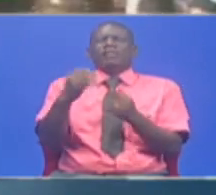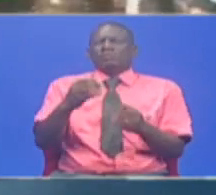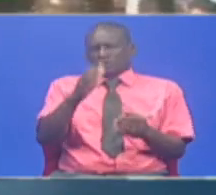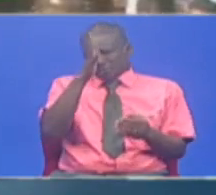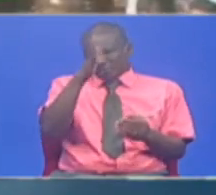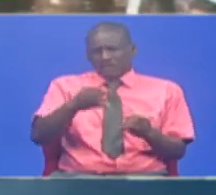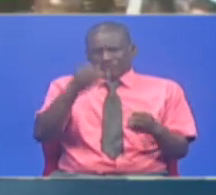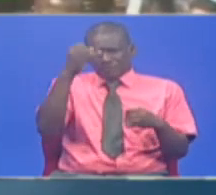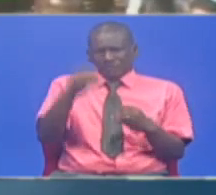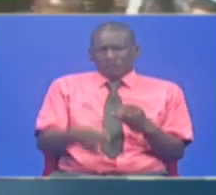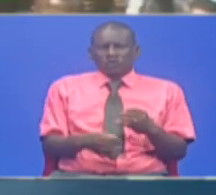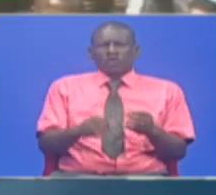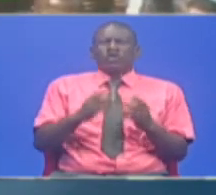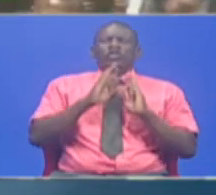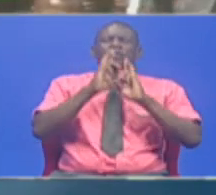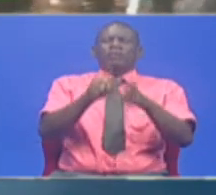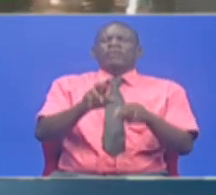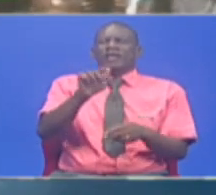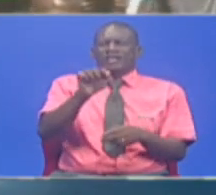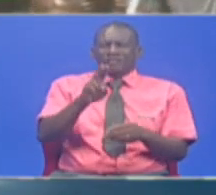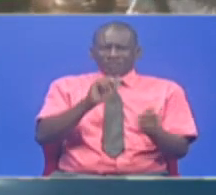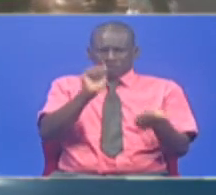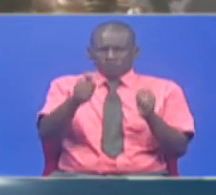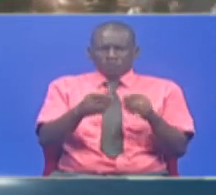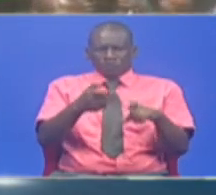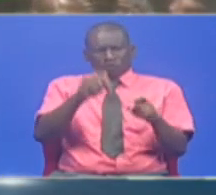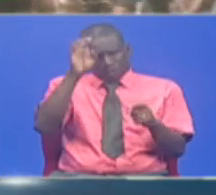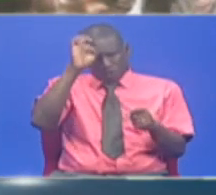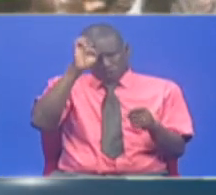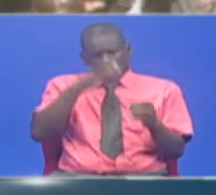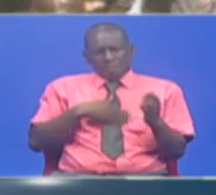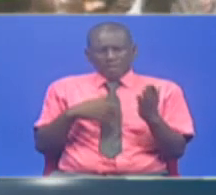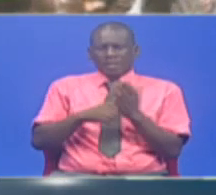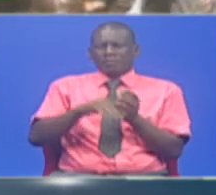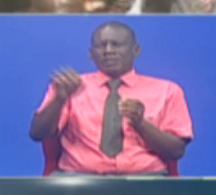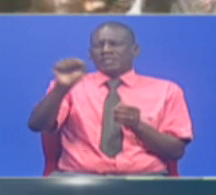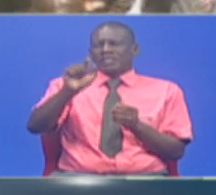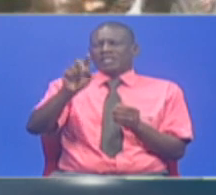Reporting for NTV Sport from Eldoret, the City of Champions, I'm Steve Keter.